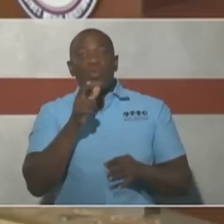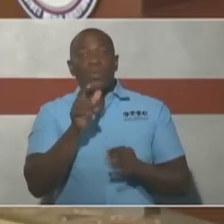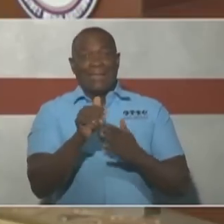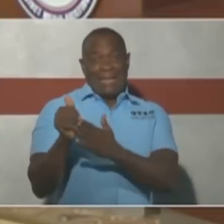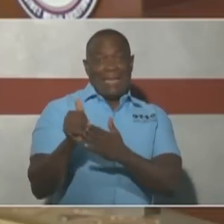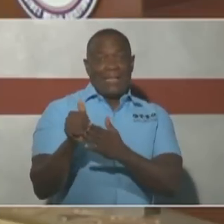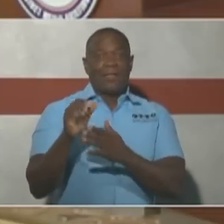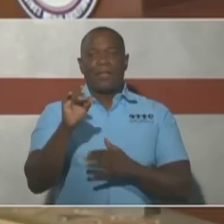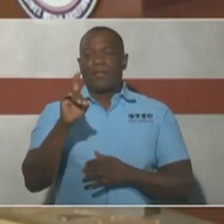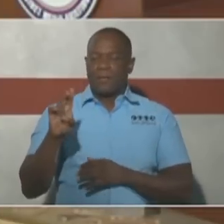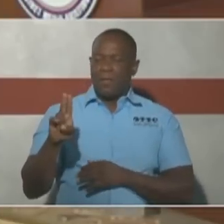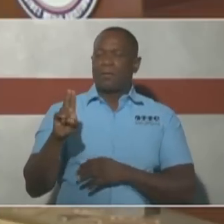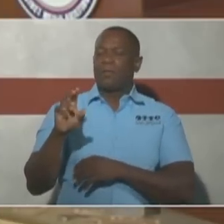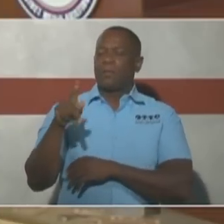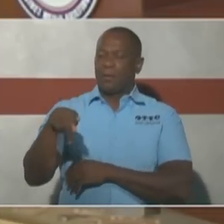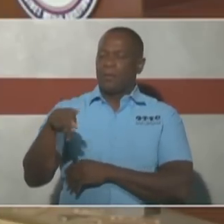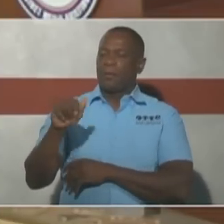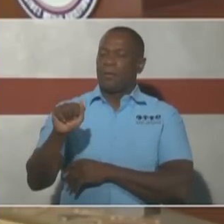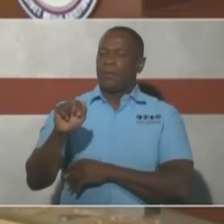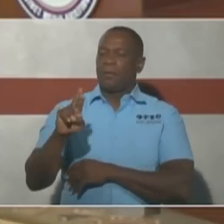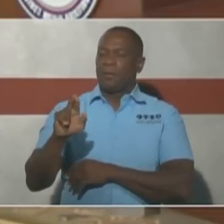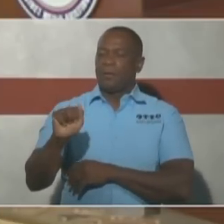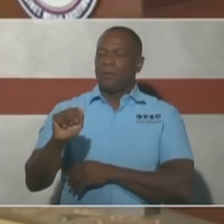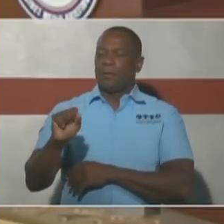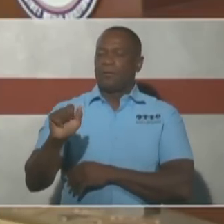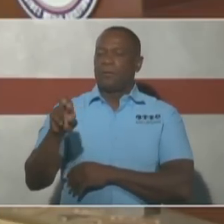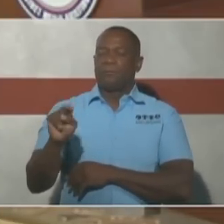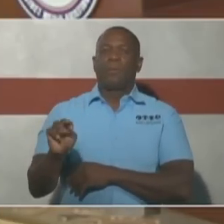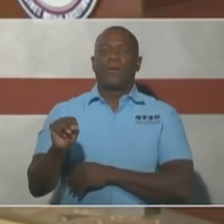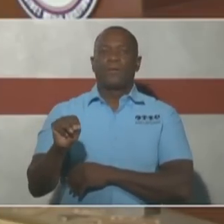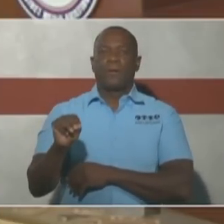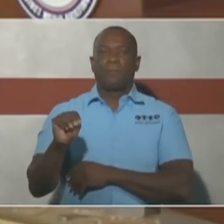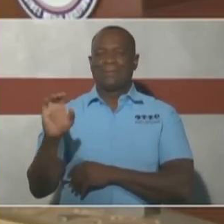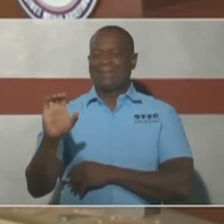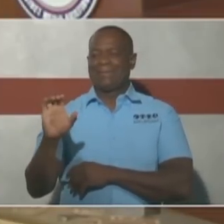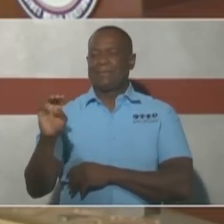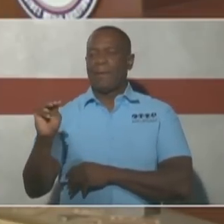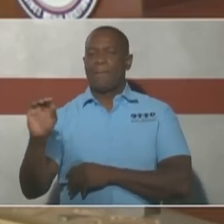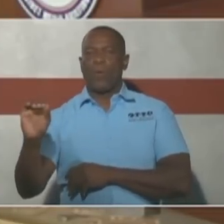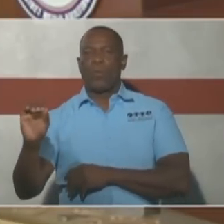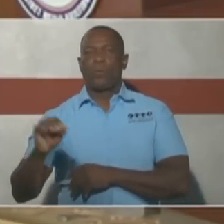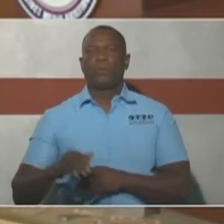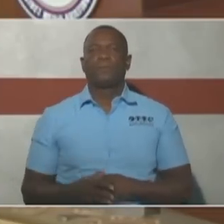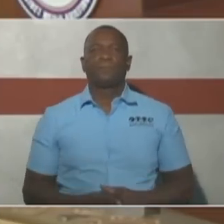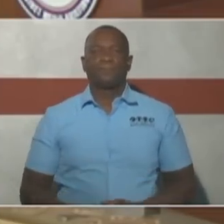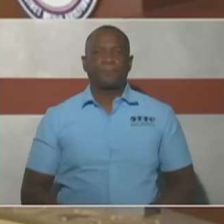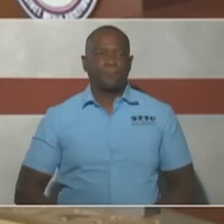Parasham. Dr. Parasham, take us through, please.